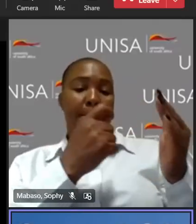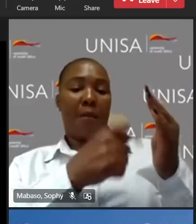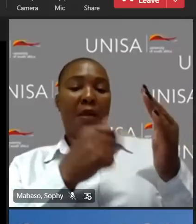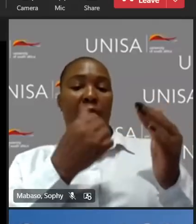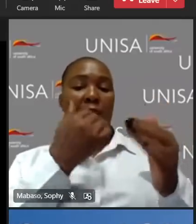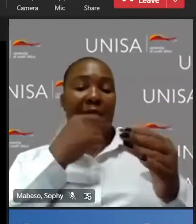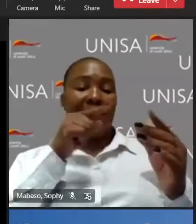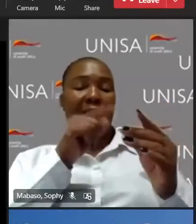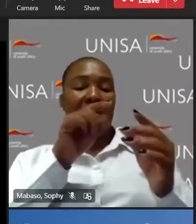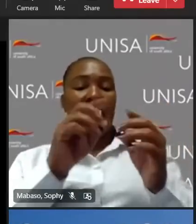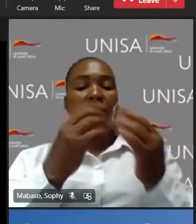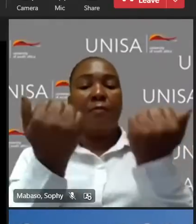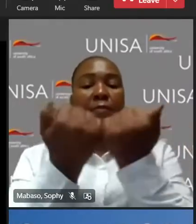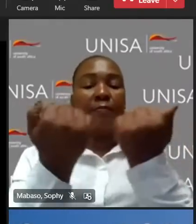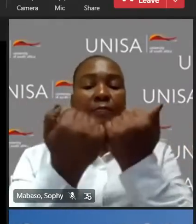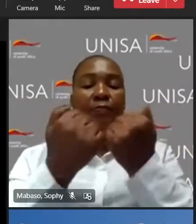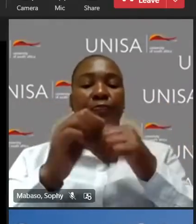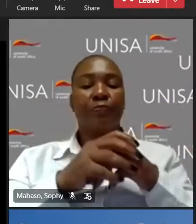bursary.